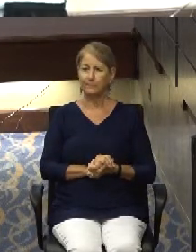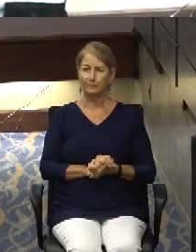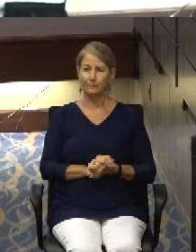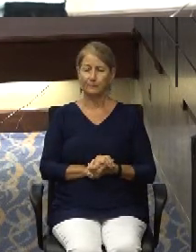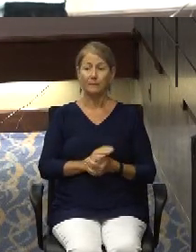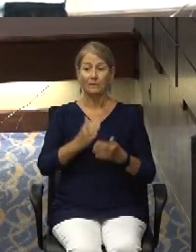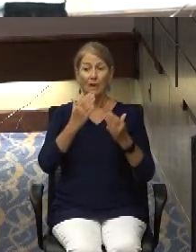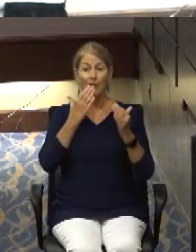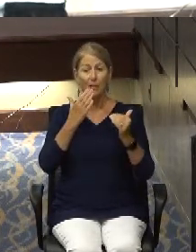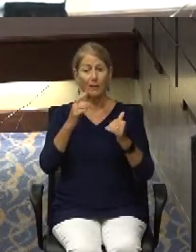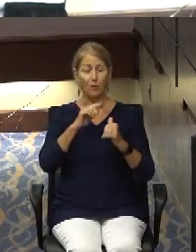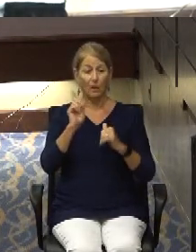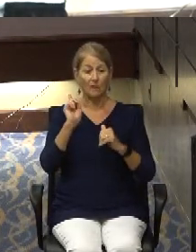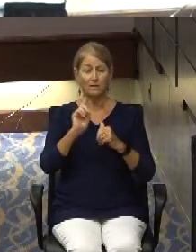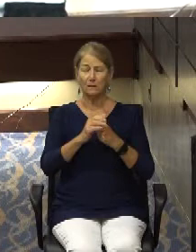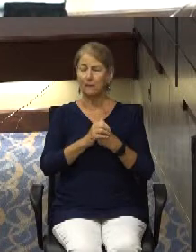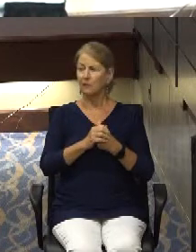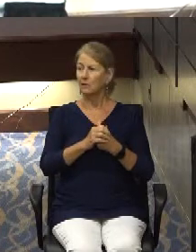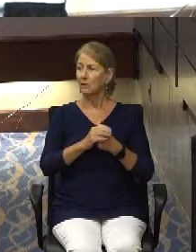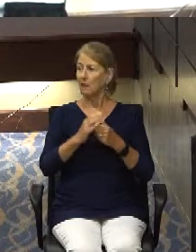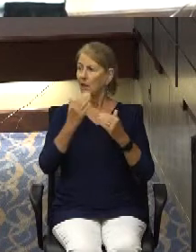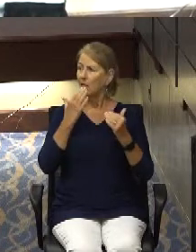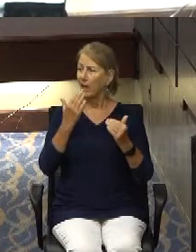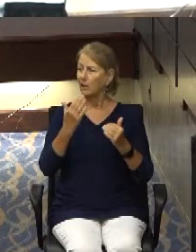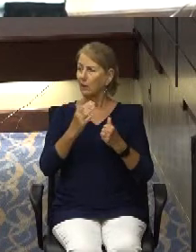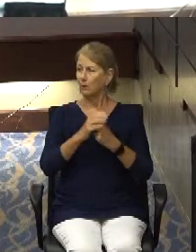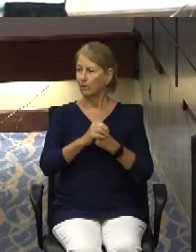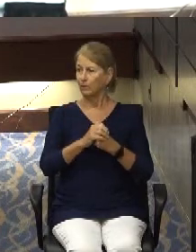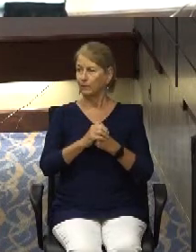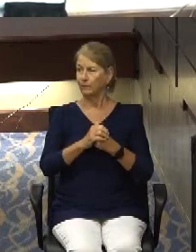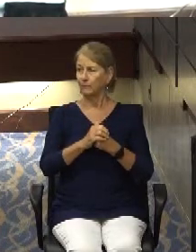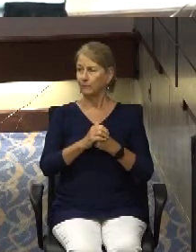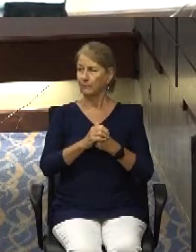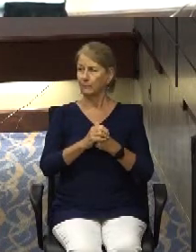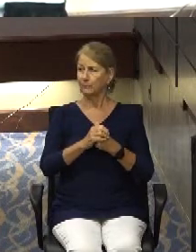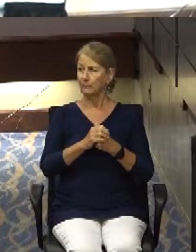Thank you, guys. Thank you. Thank you.